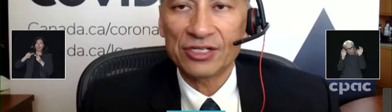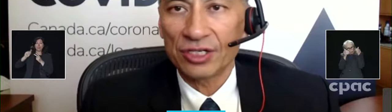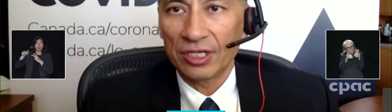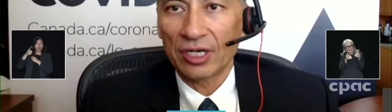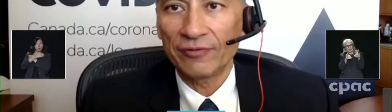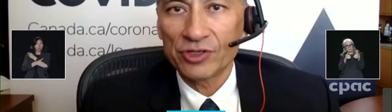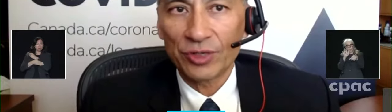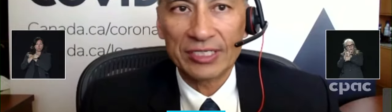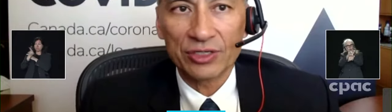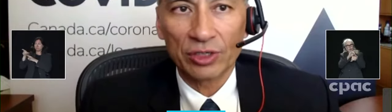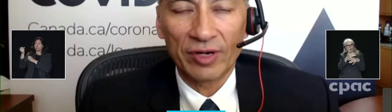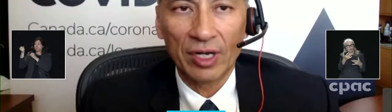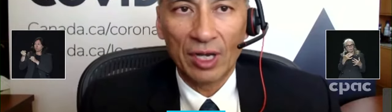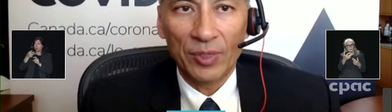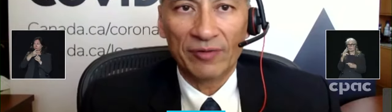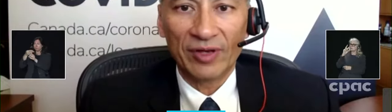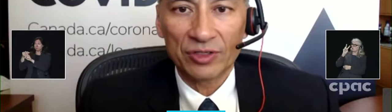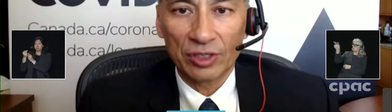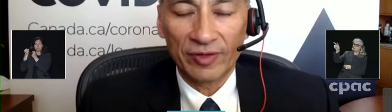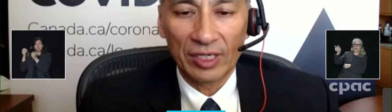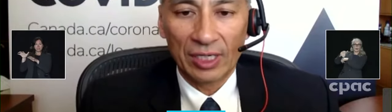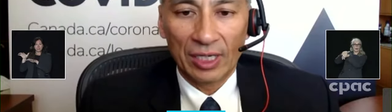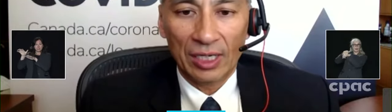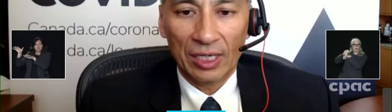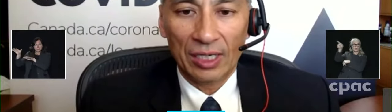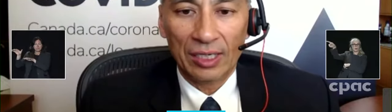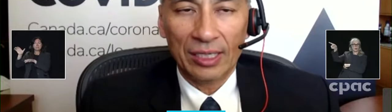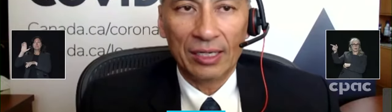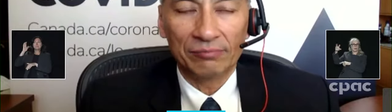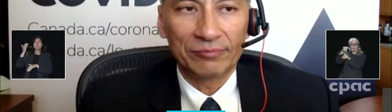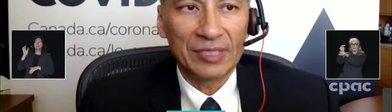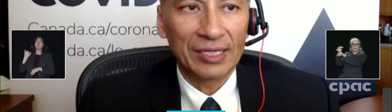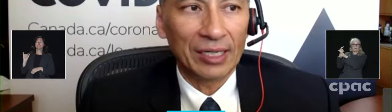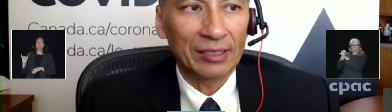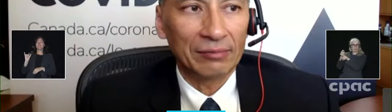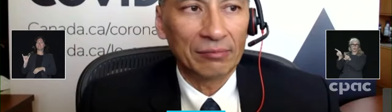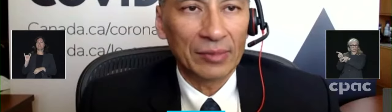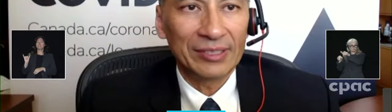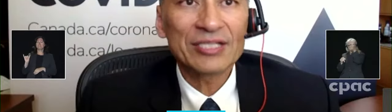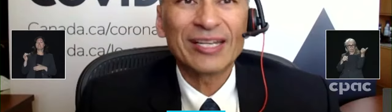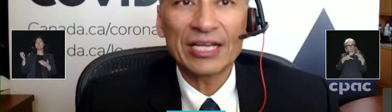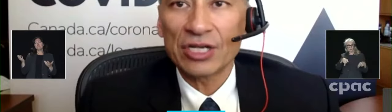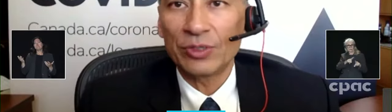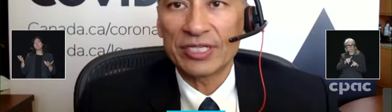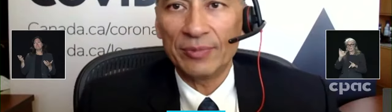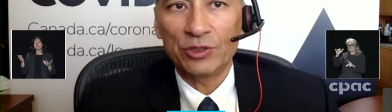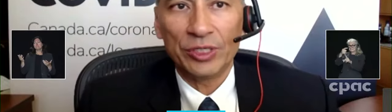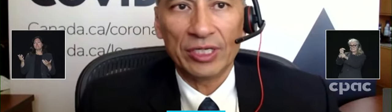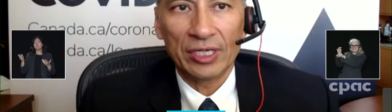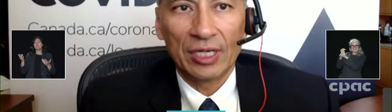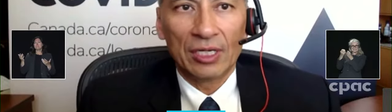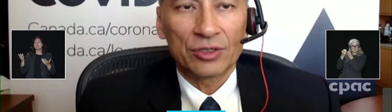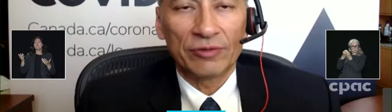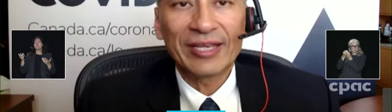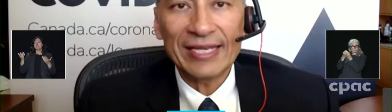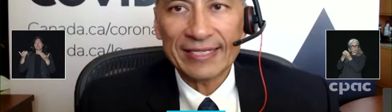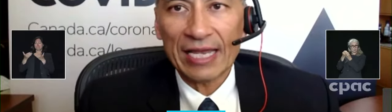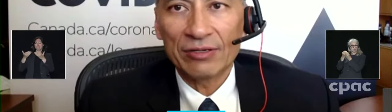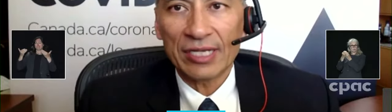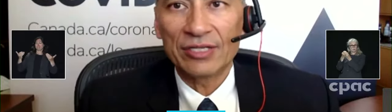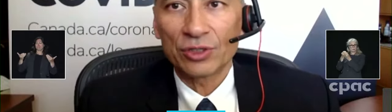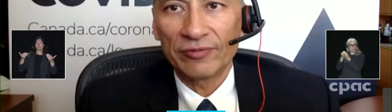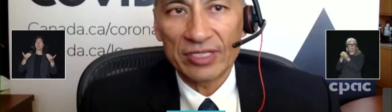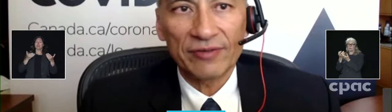high vaccination coverage rates, is sort of a bit of a sort of a disconnection, I would say, between sort of